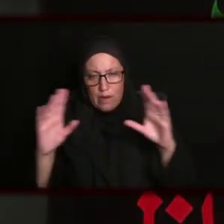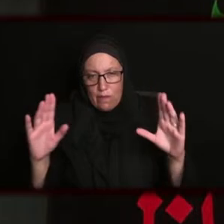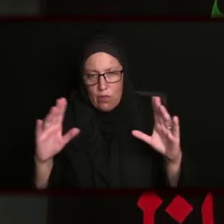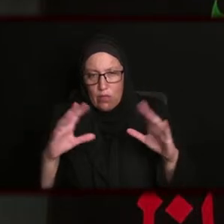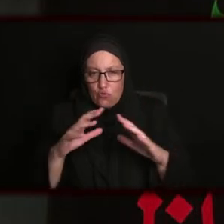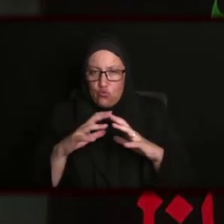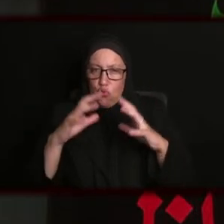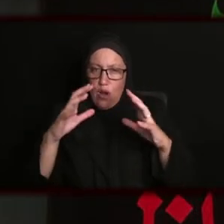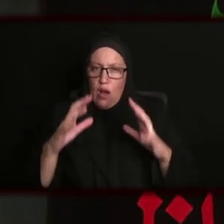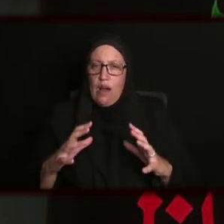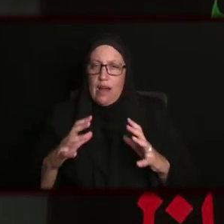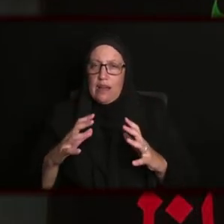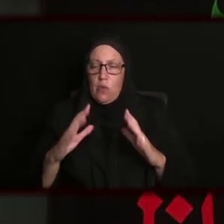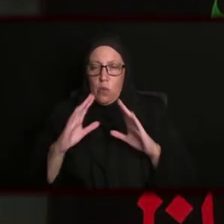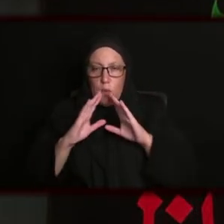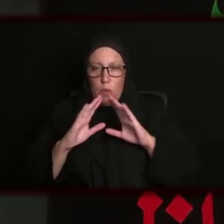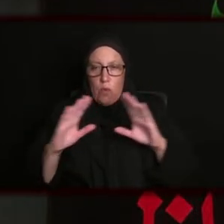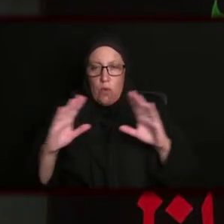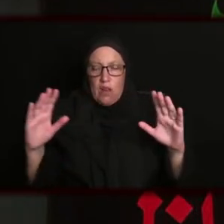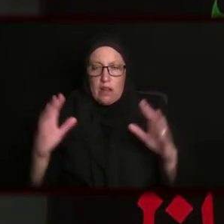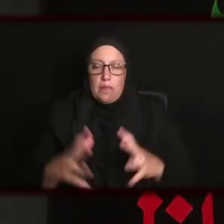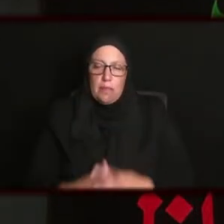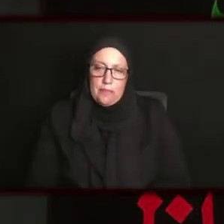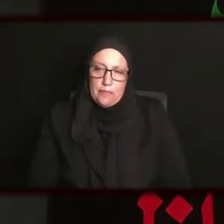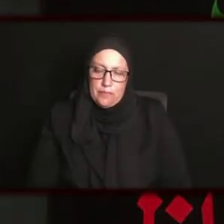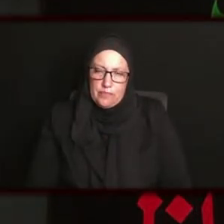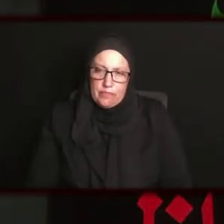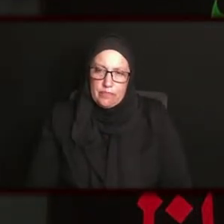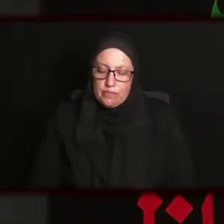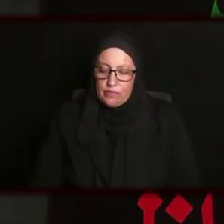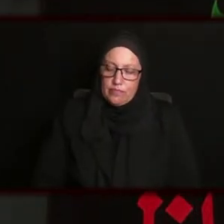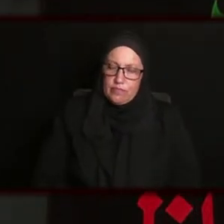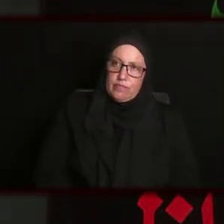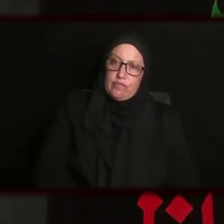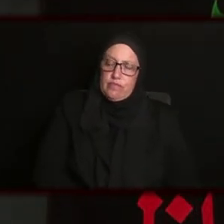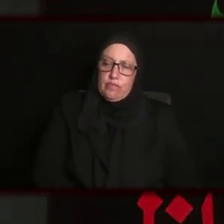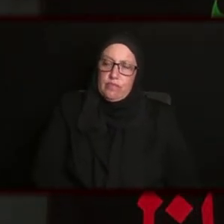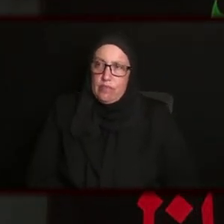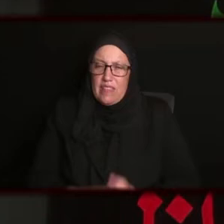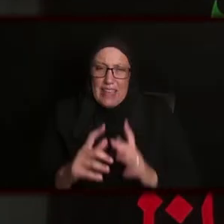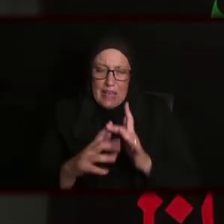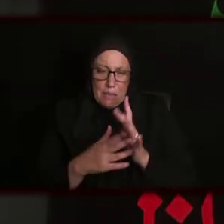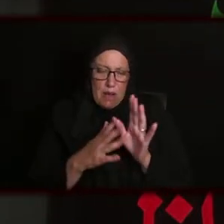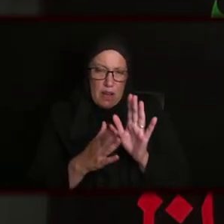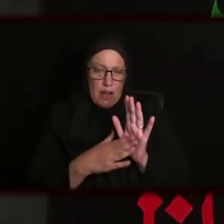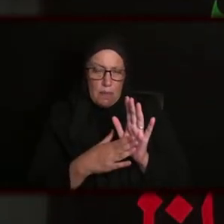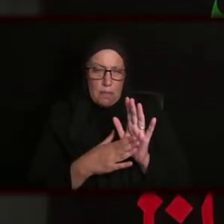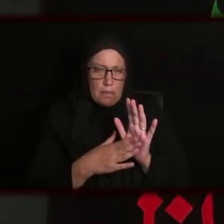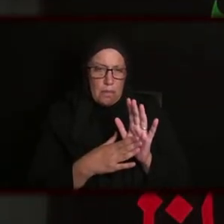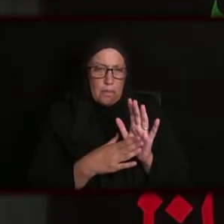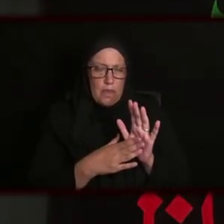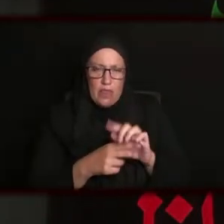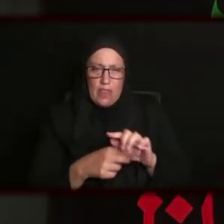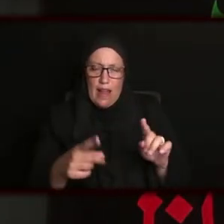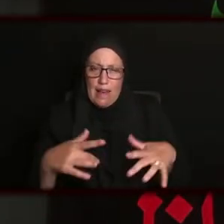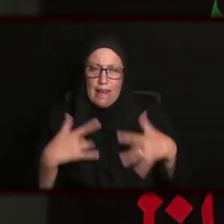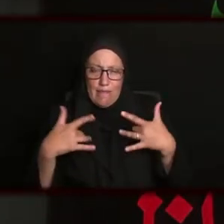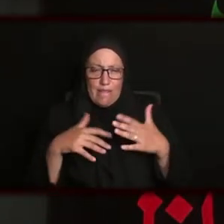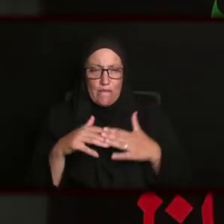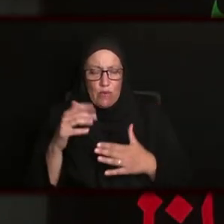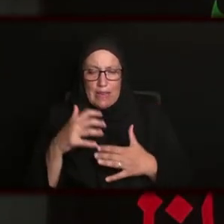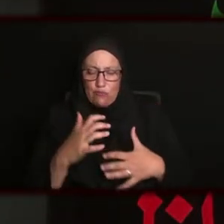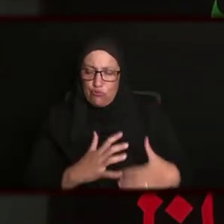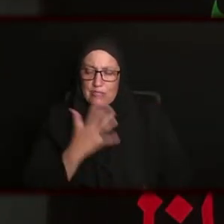The Imam lived at a critical time in history where the Bani Abbas, who came after Bani Umayyah, they